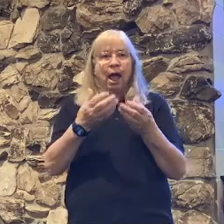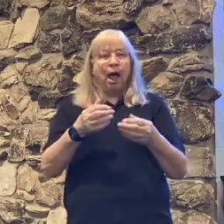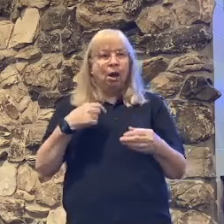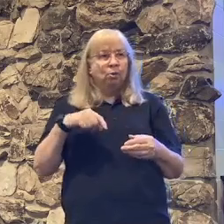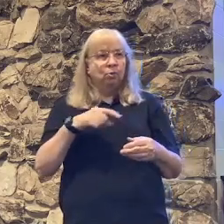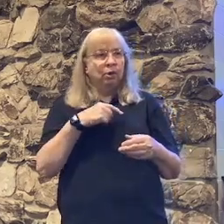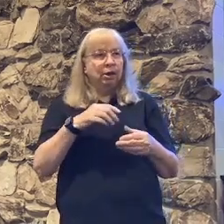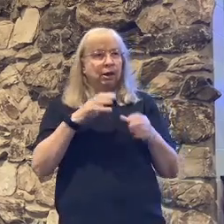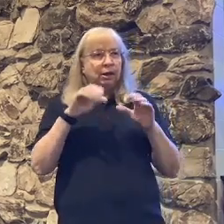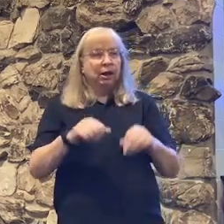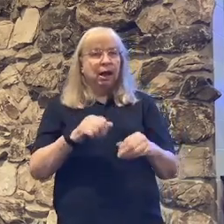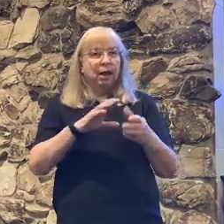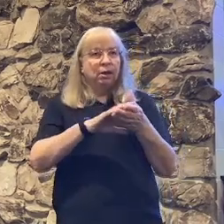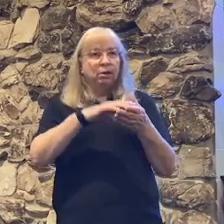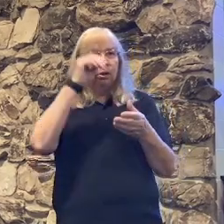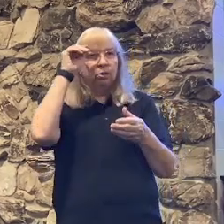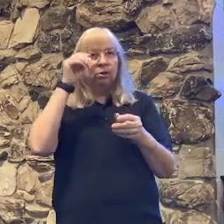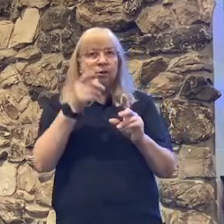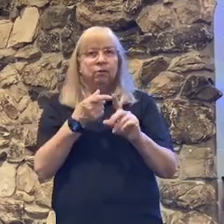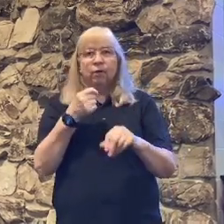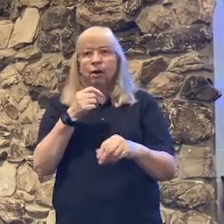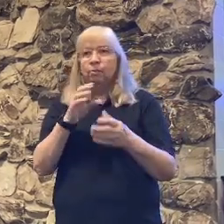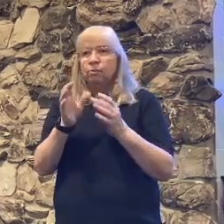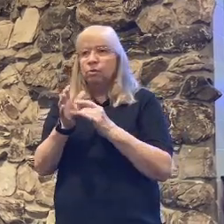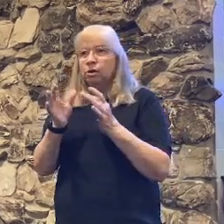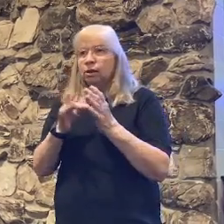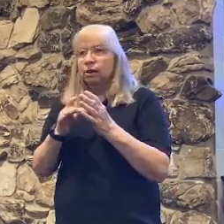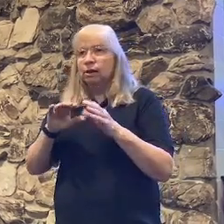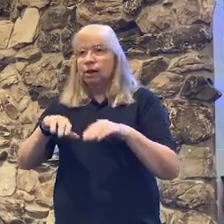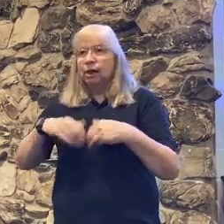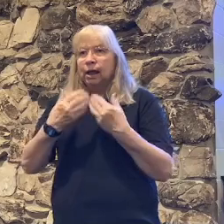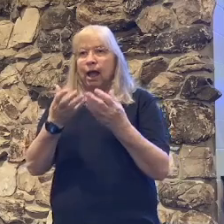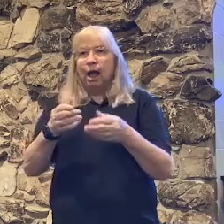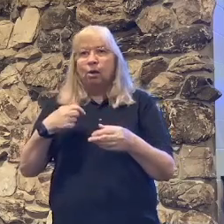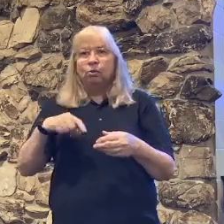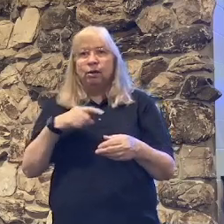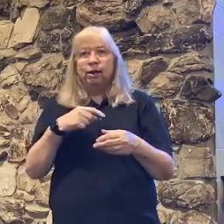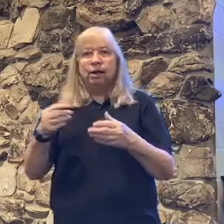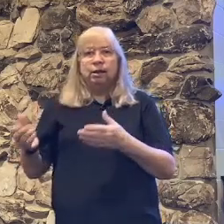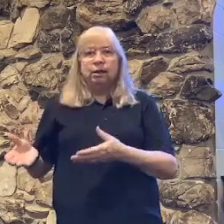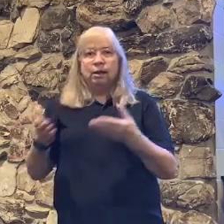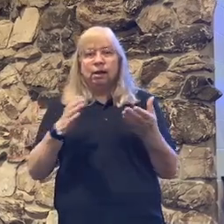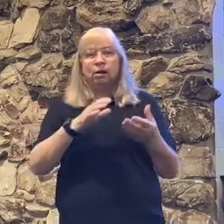can learn from Jesus and how we can carry others,